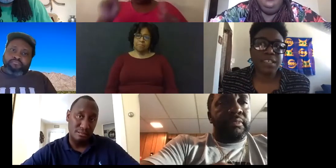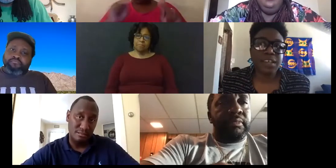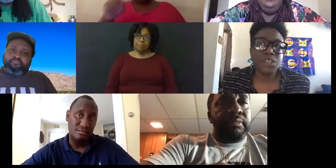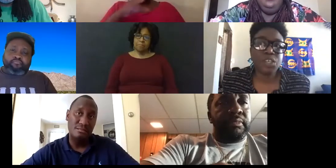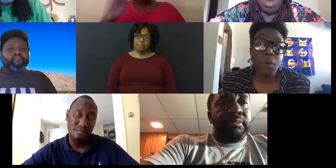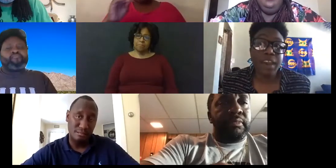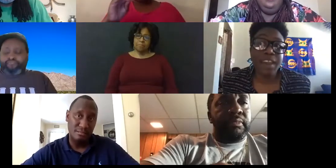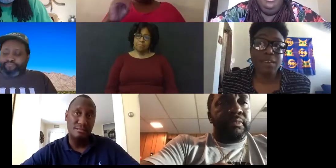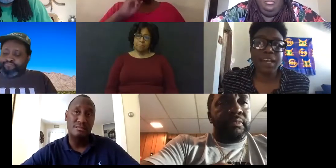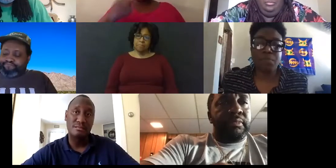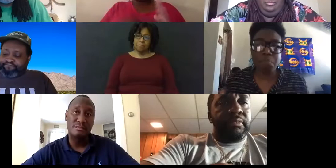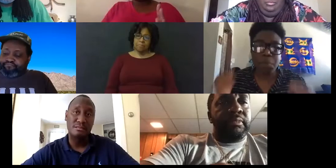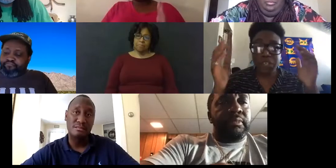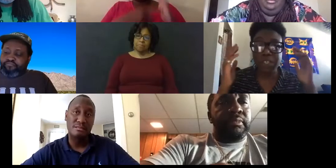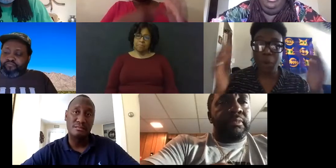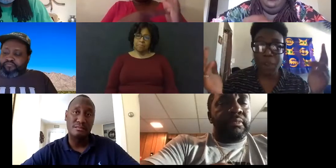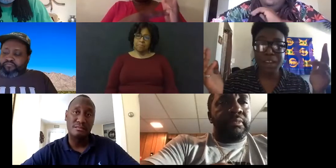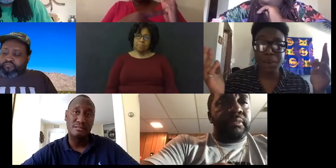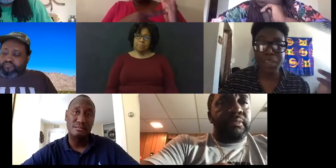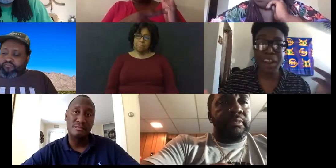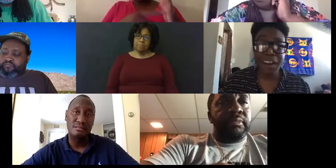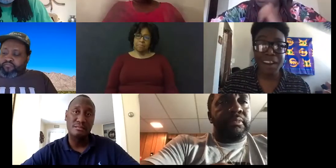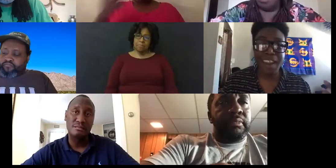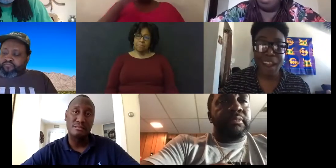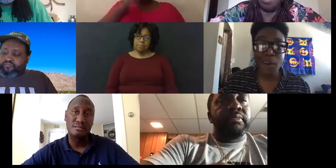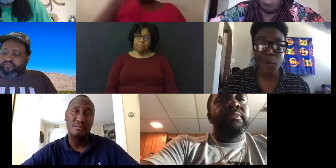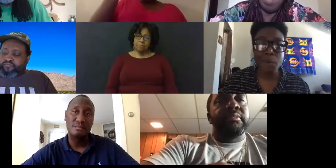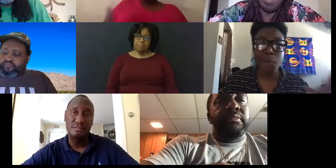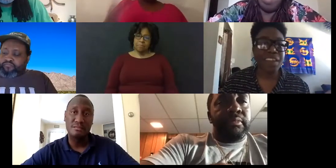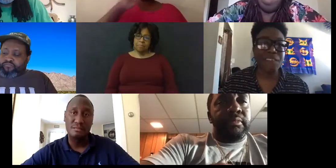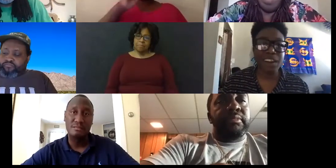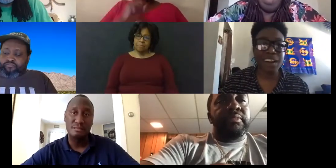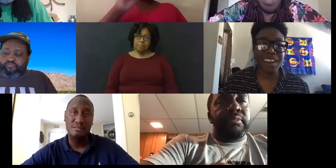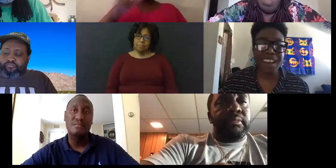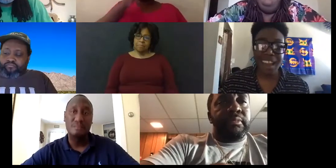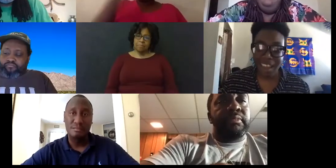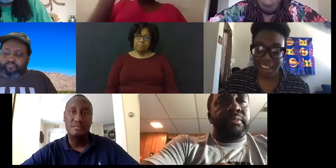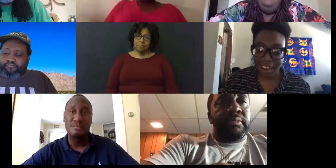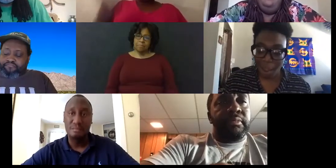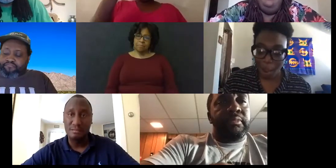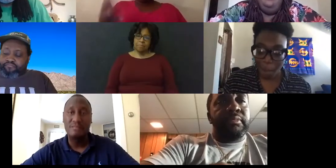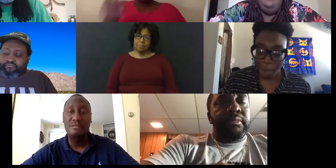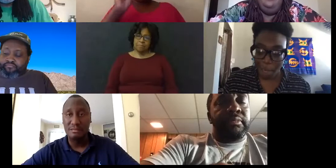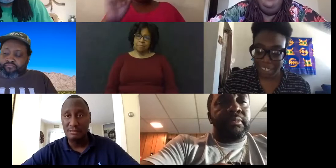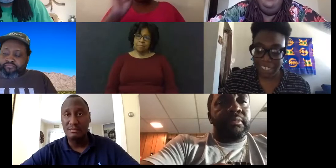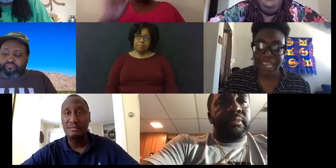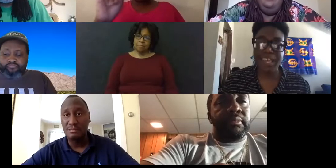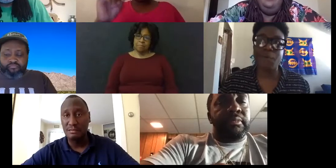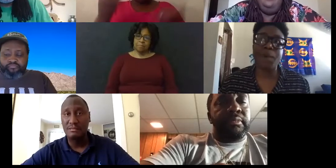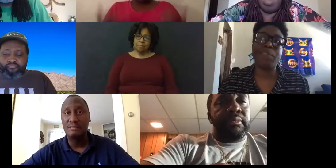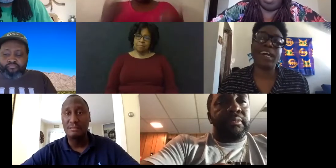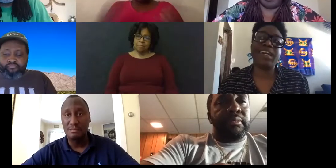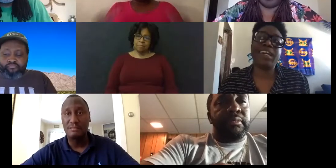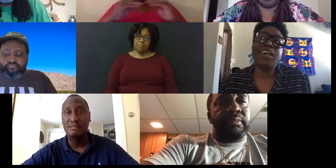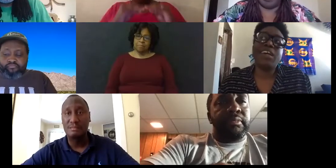is showing, like, people are showing who they are now more than ever. And I just think that